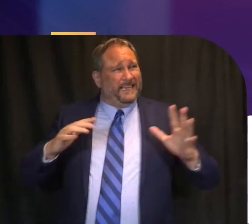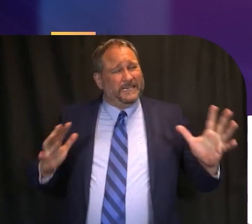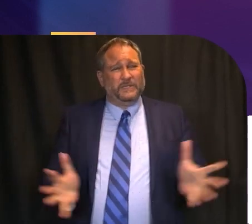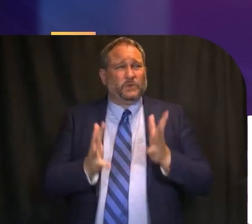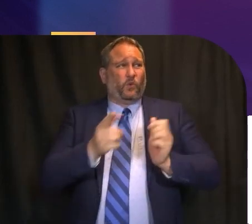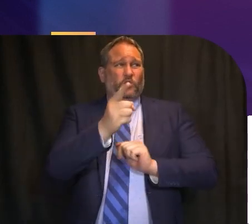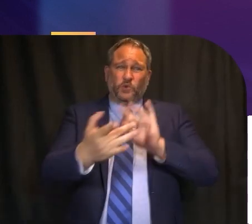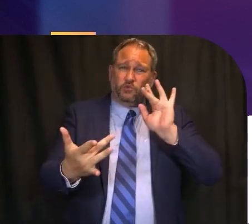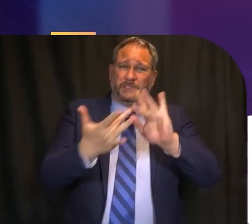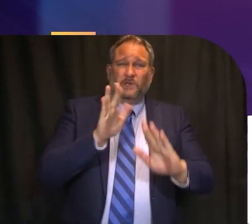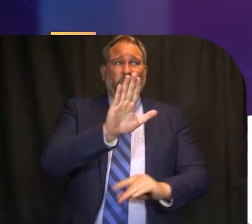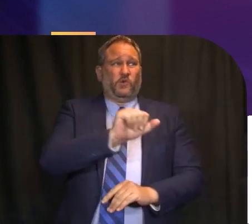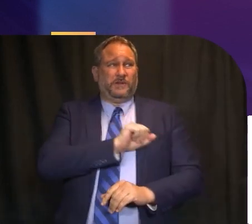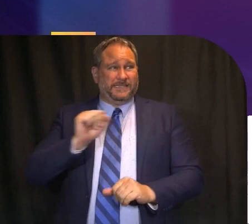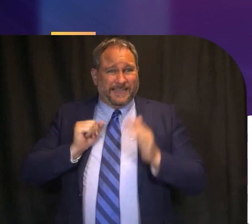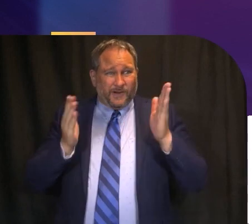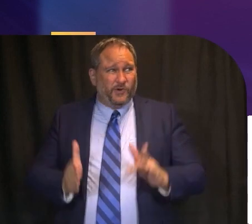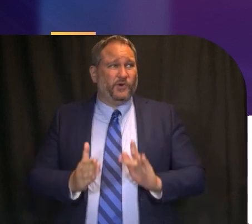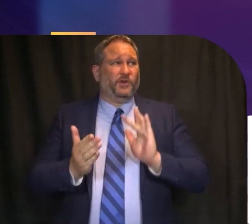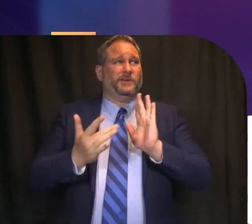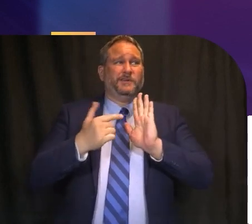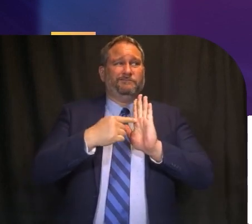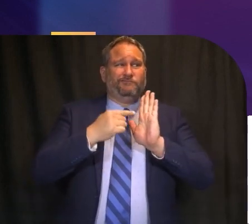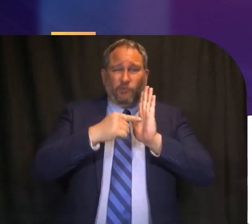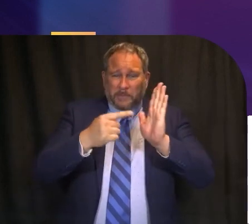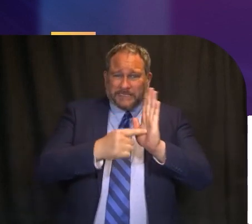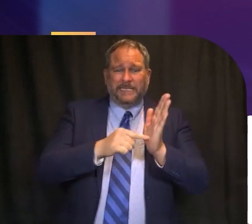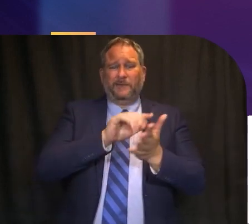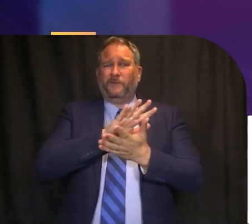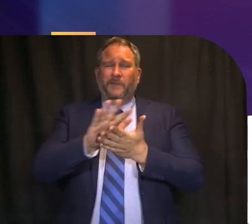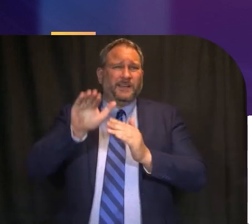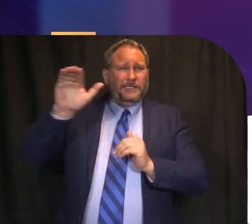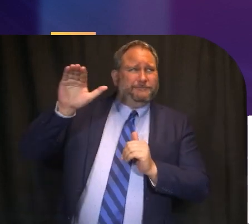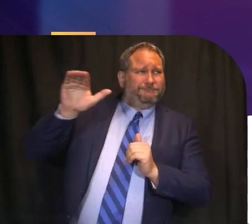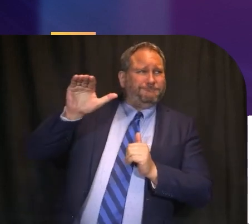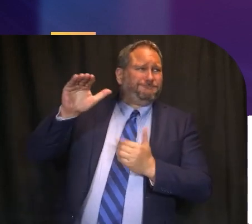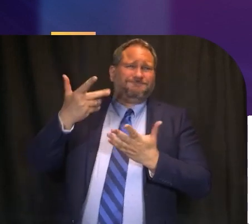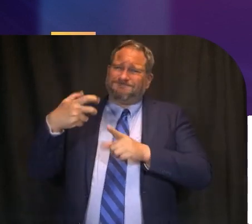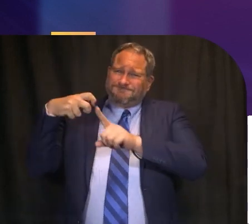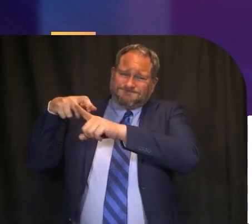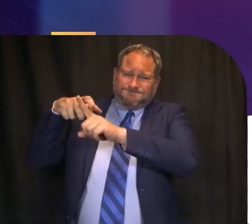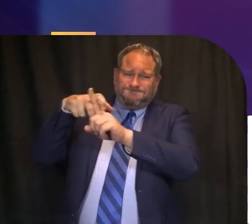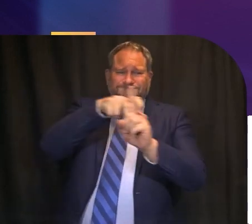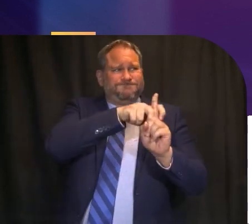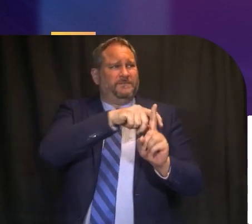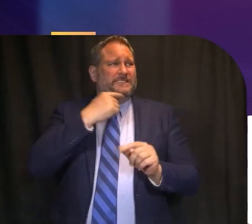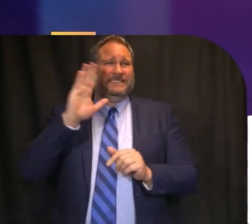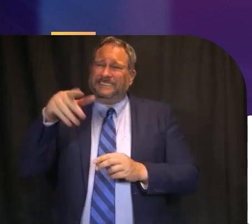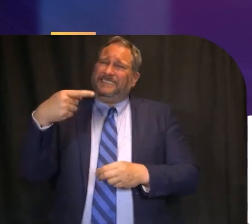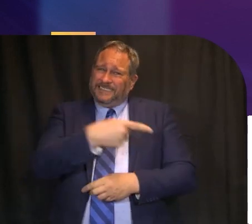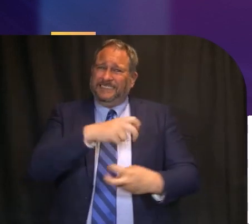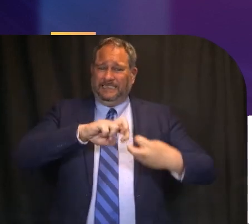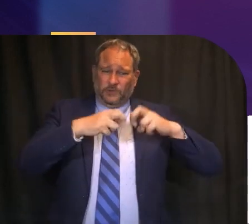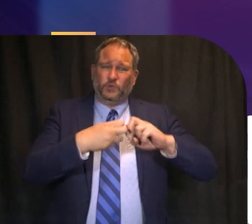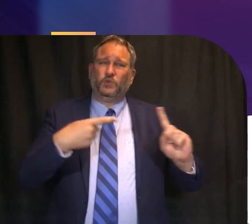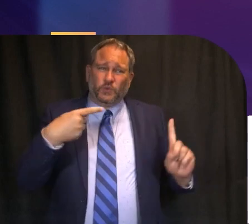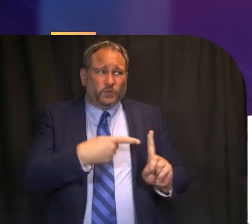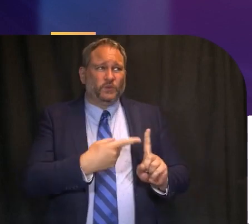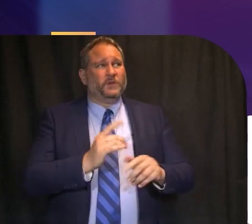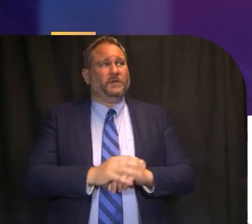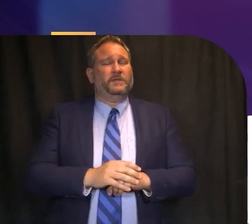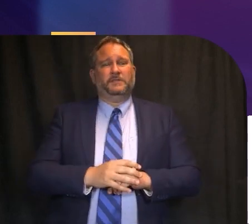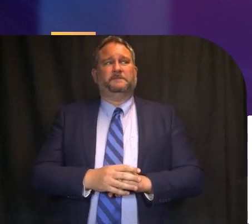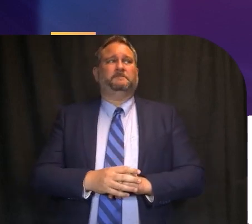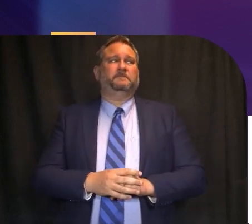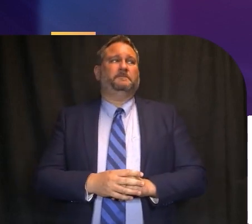late. The call to action I just issued is an example of what is possible for Vero since being selected for the Paul G. Hearn Emerging Leader